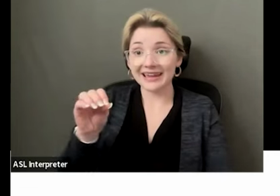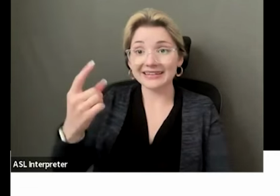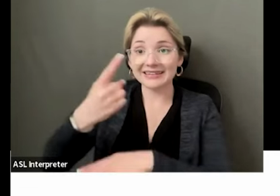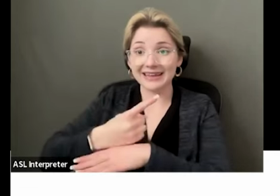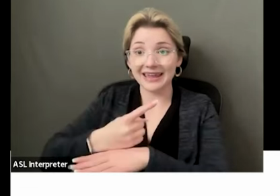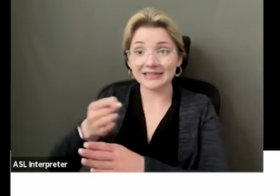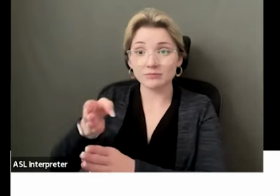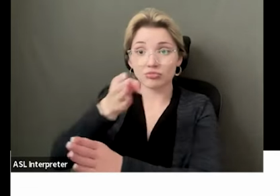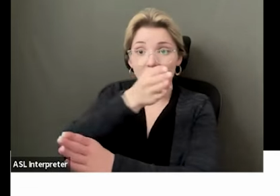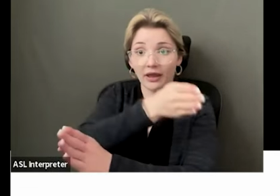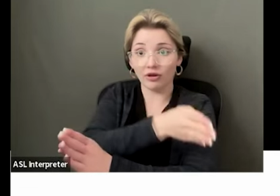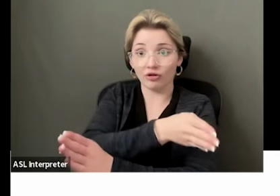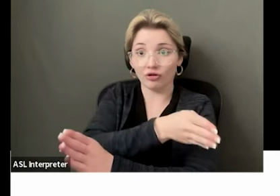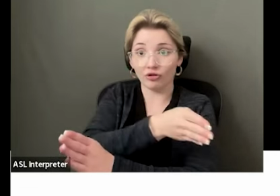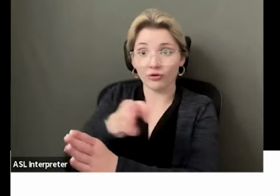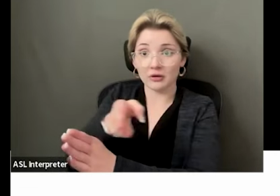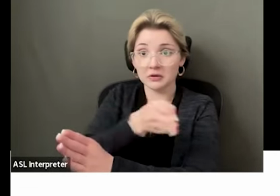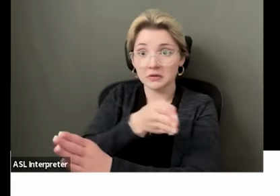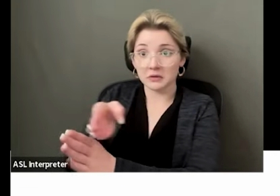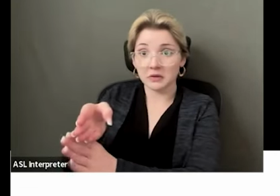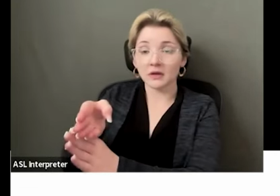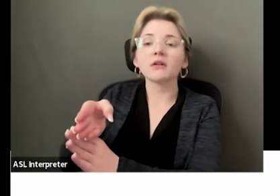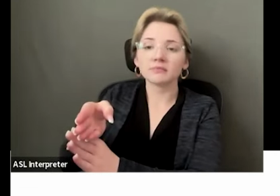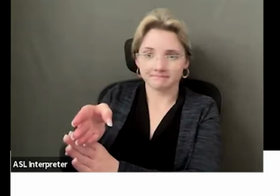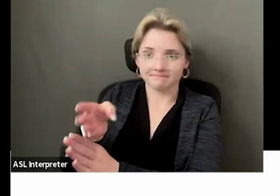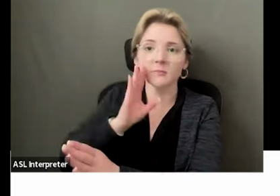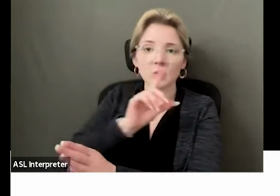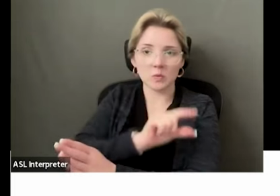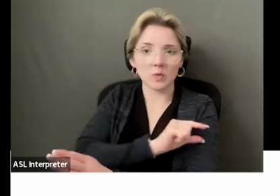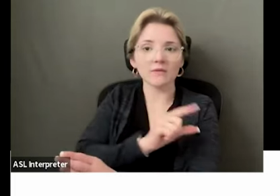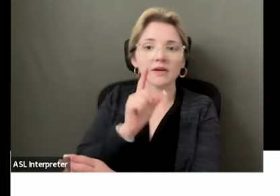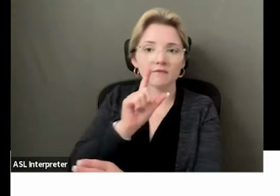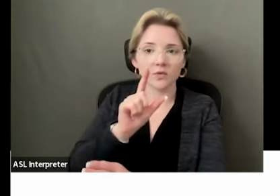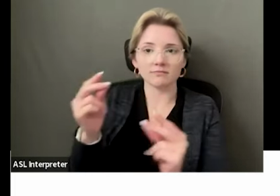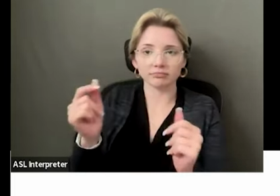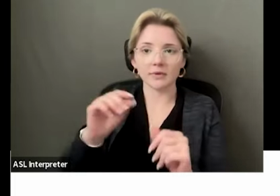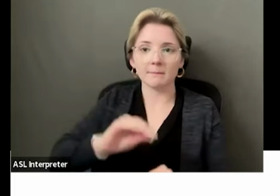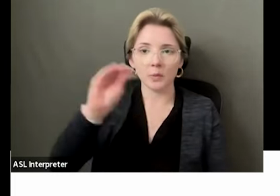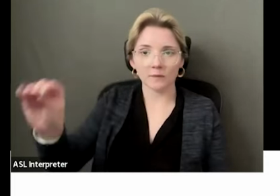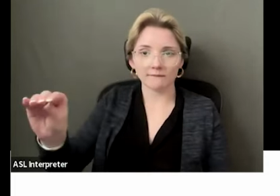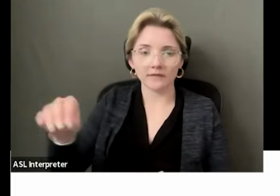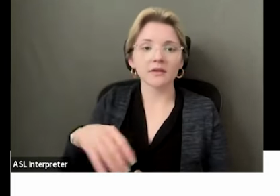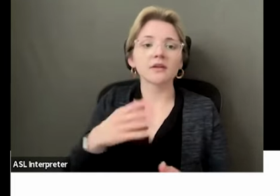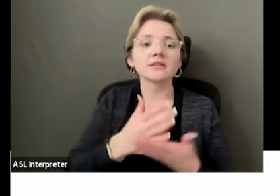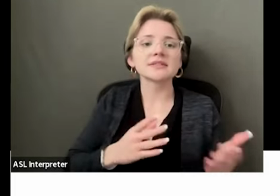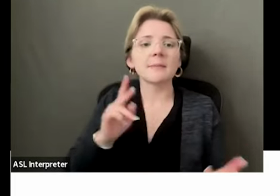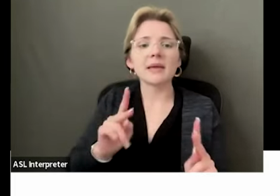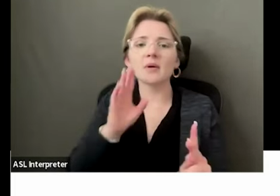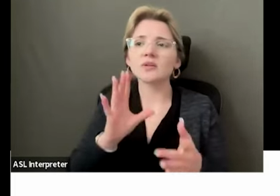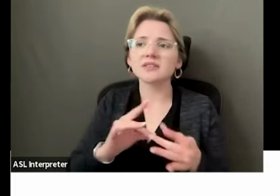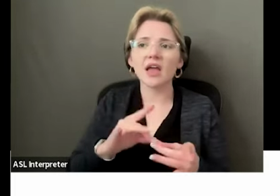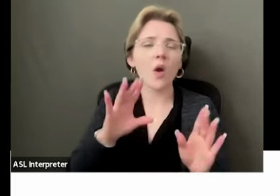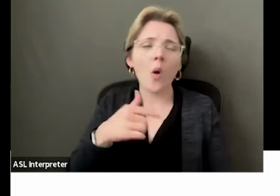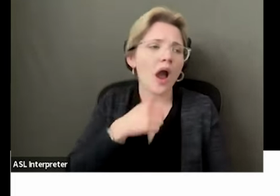well. I often see confusion for sexual assault survivors where people will say, well, there wasn't an incident of sexual assault